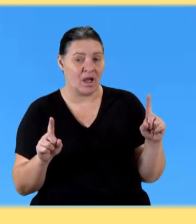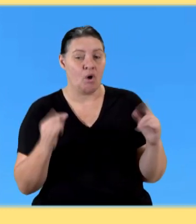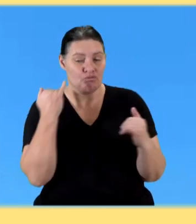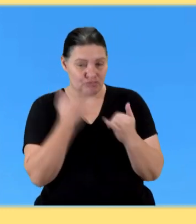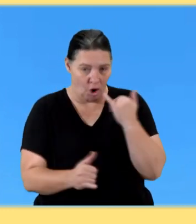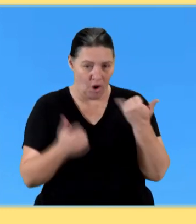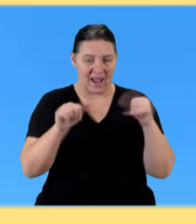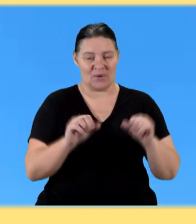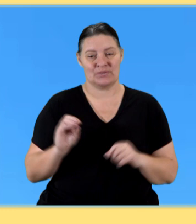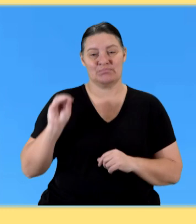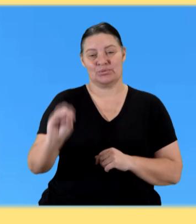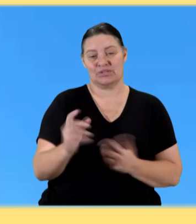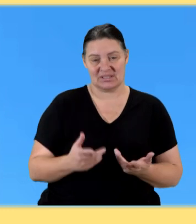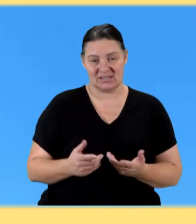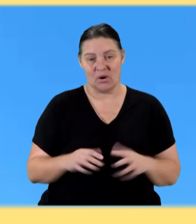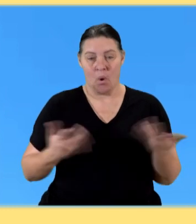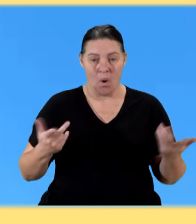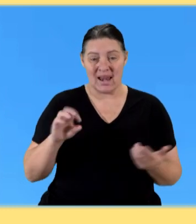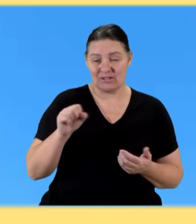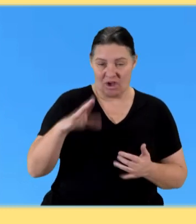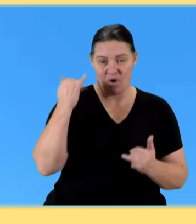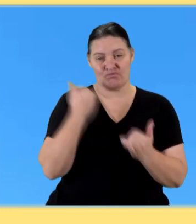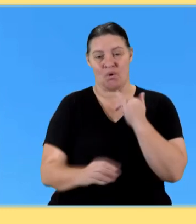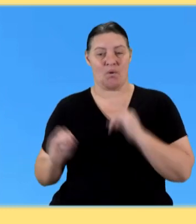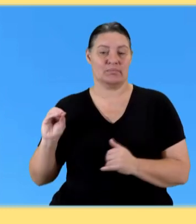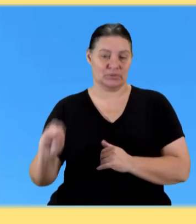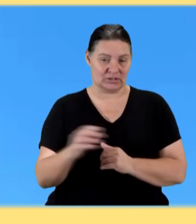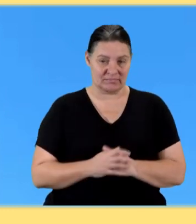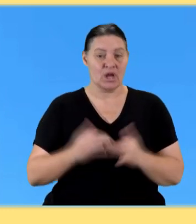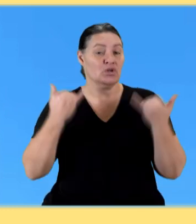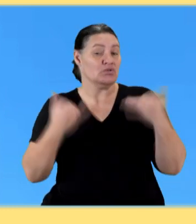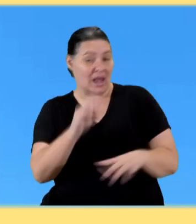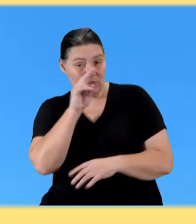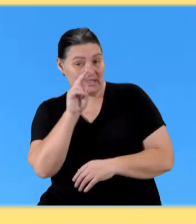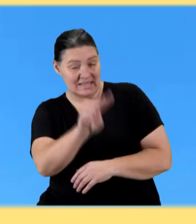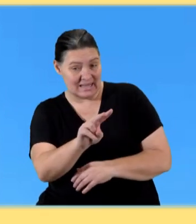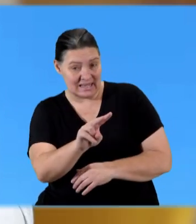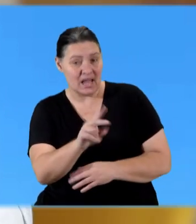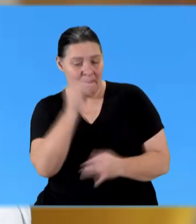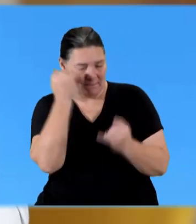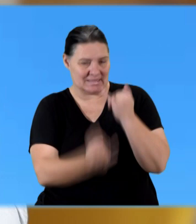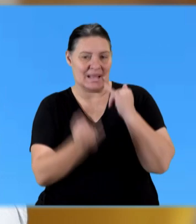in the wrong subsidiary account or ledger. In today's class, we will see